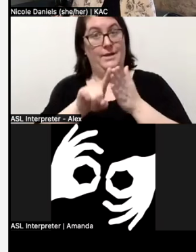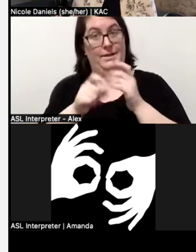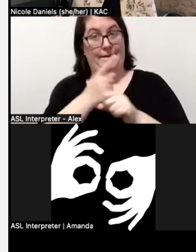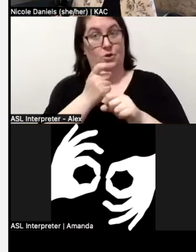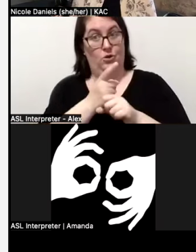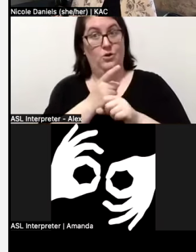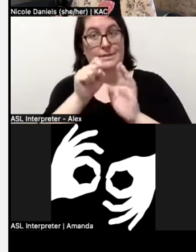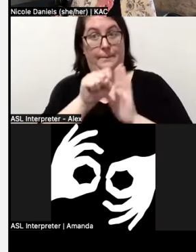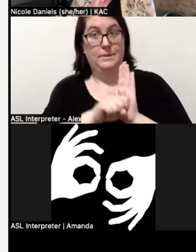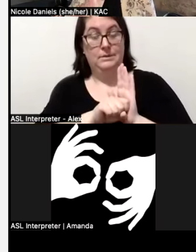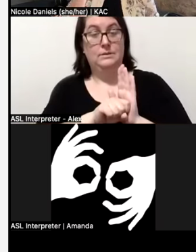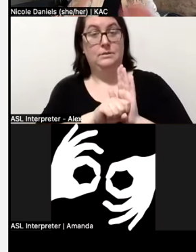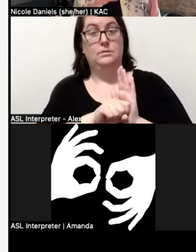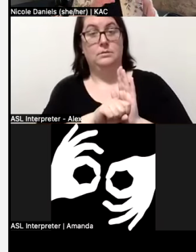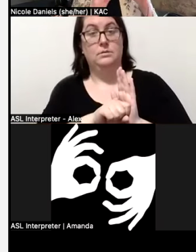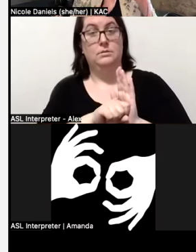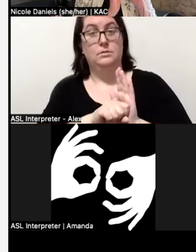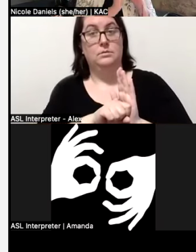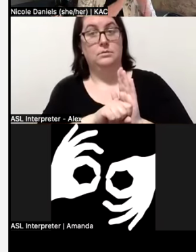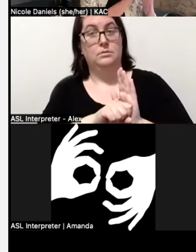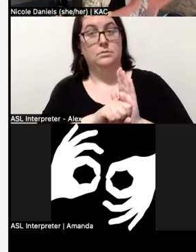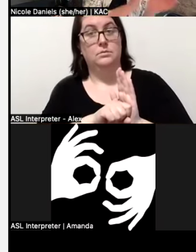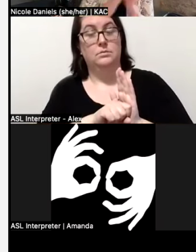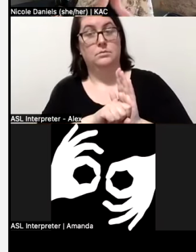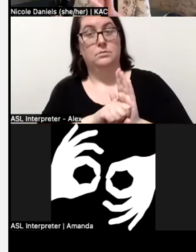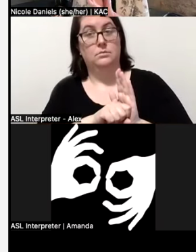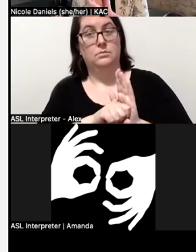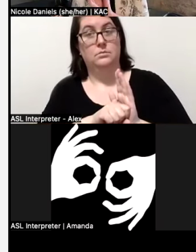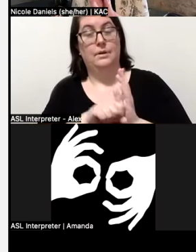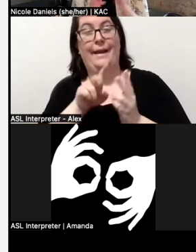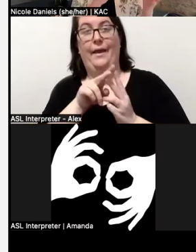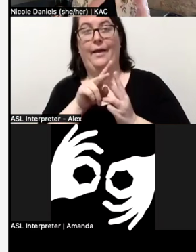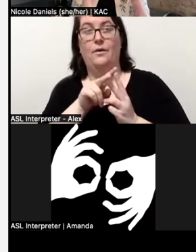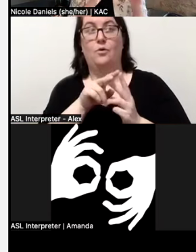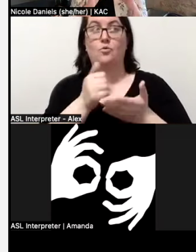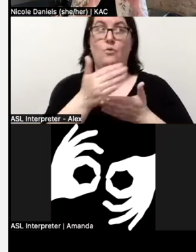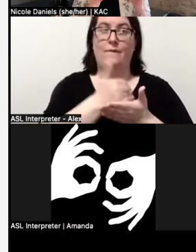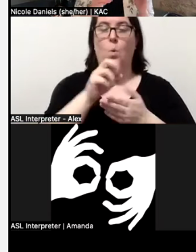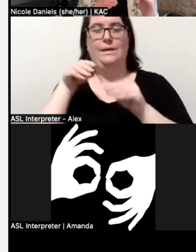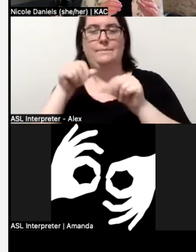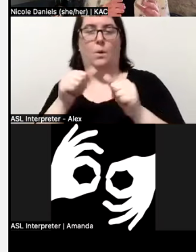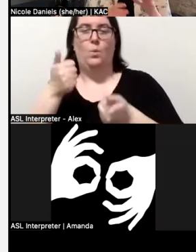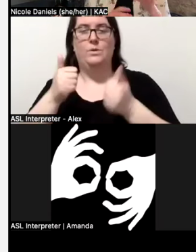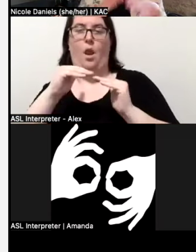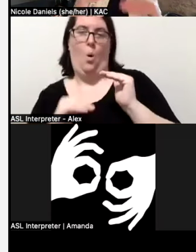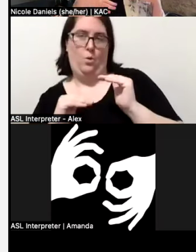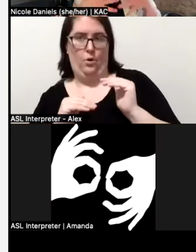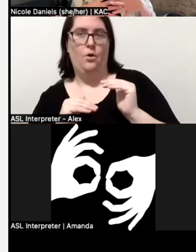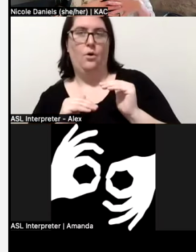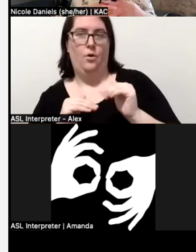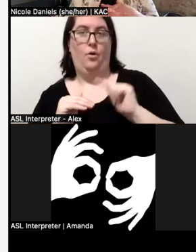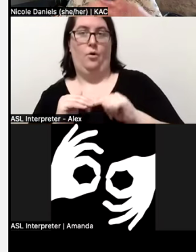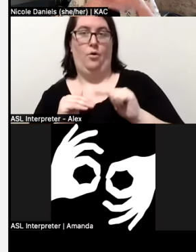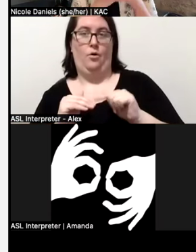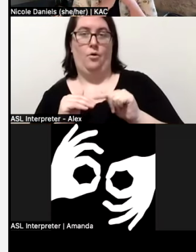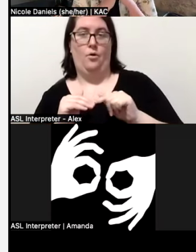equivalent, whichever is lower of your revenue or expenses. So generally, they'll be pretty consistent